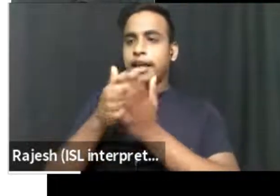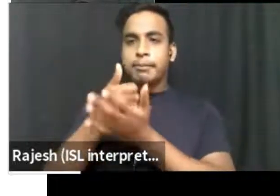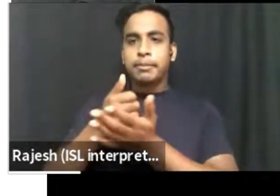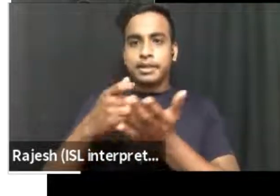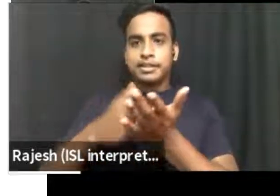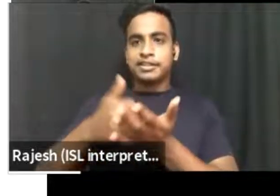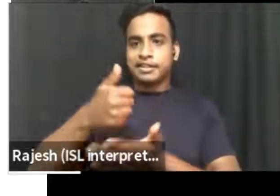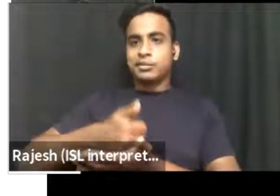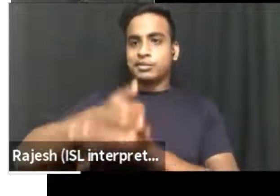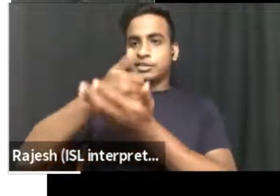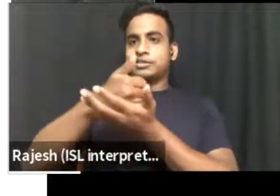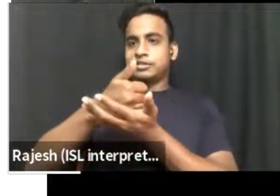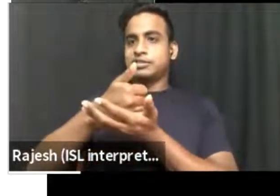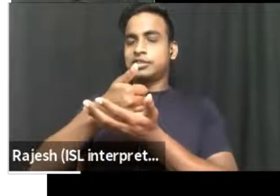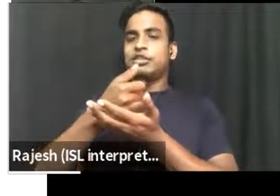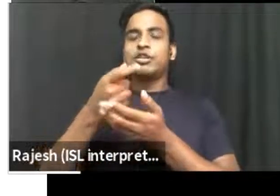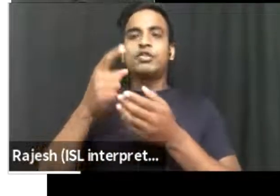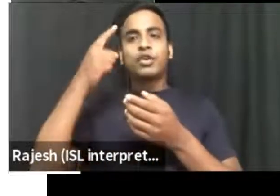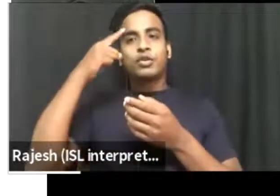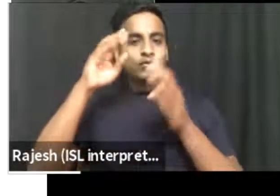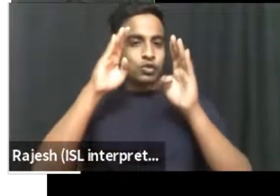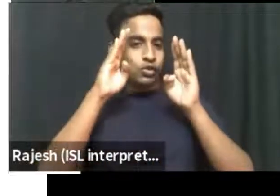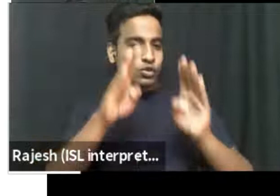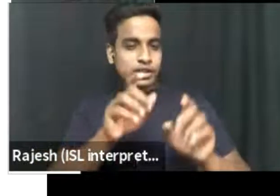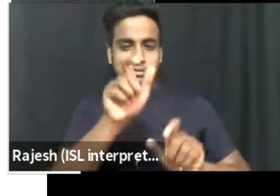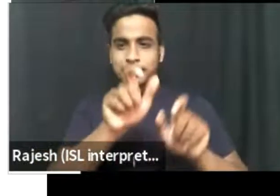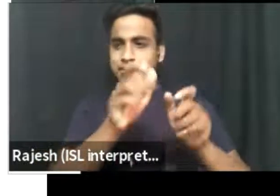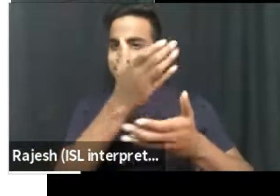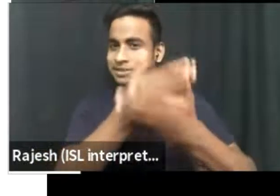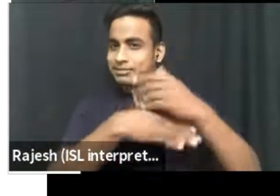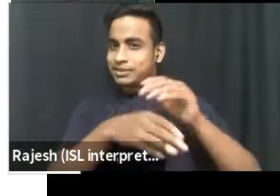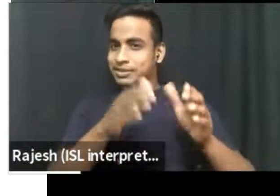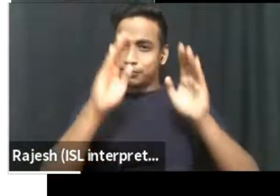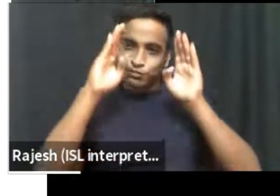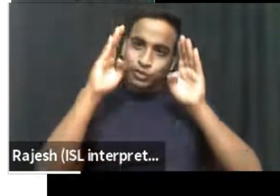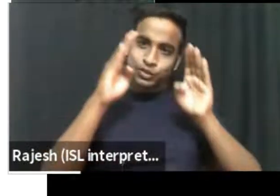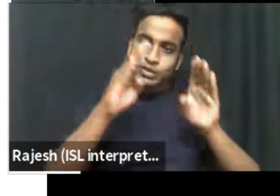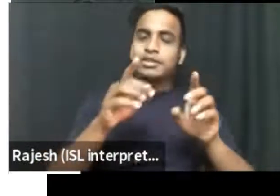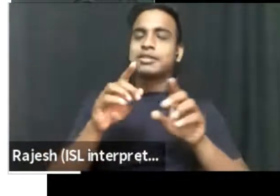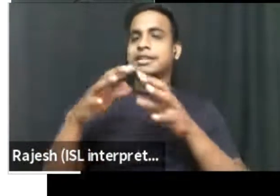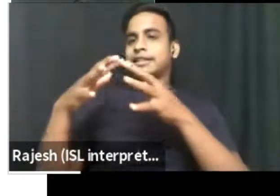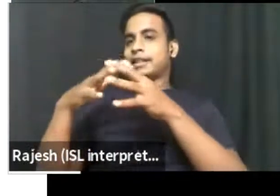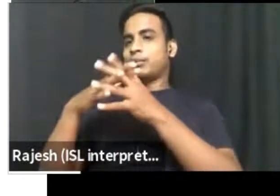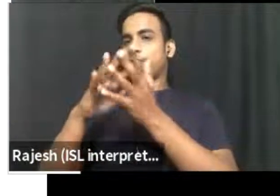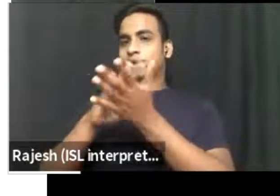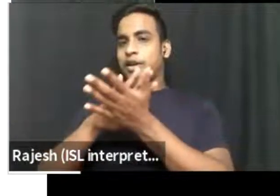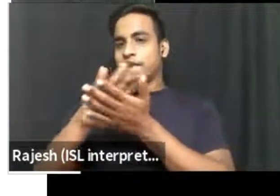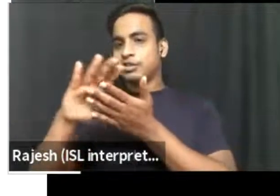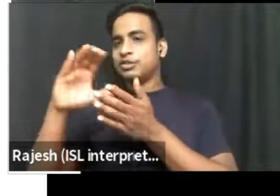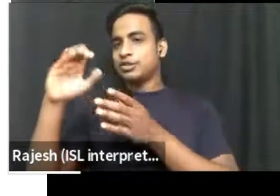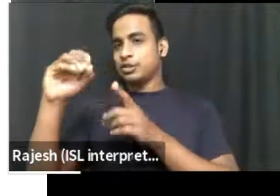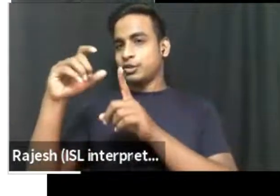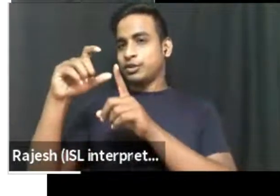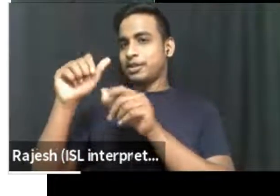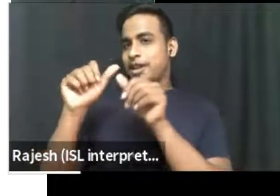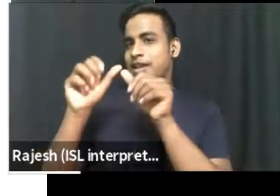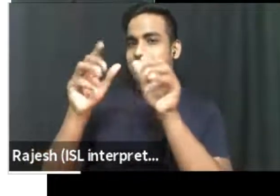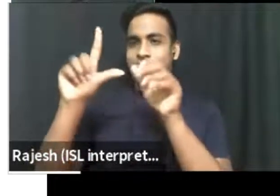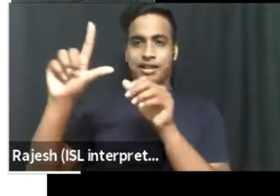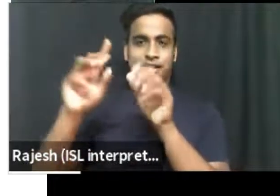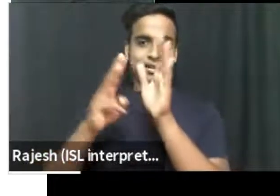rehabilitation, particularly focused on people with disabilities. The WHO declaration, as we all know, the Alma-Ata